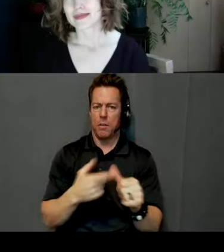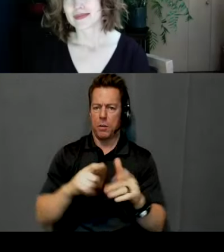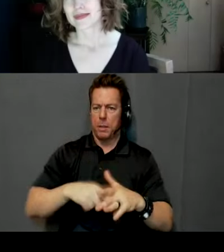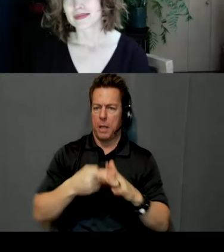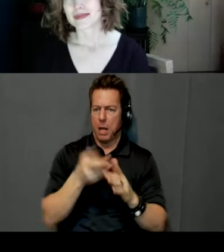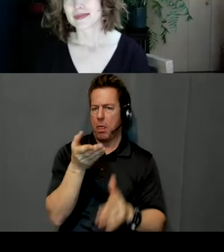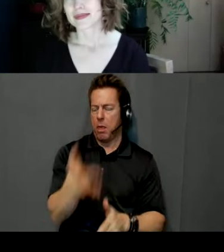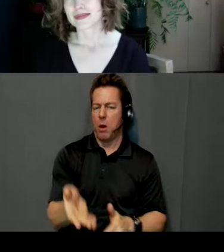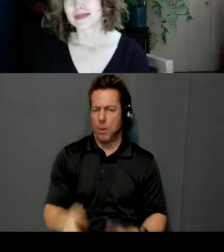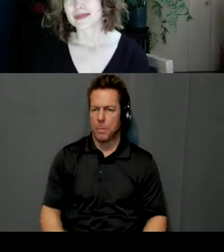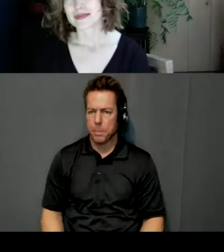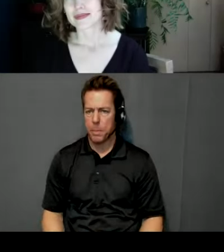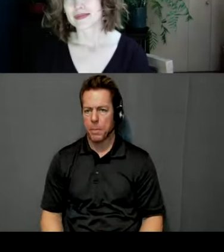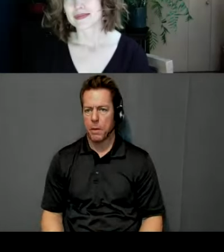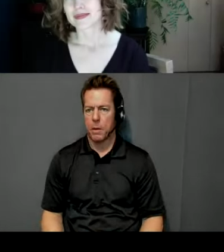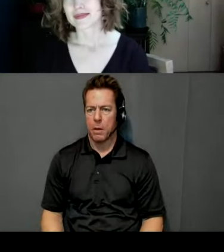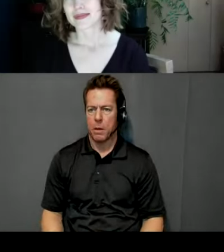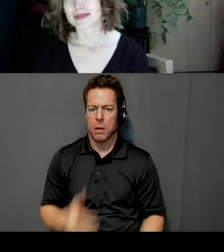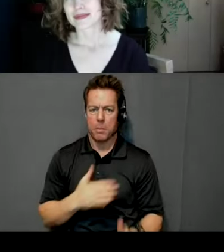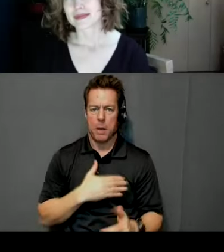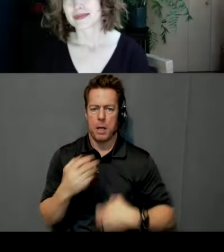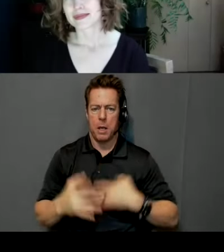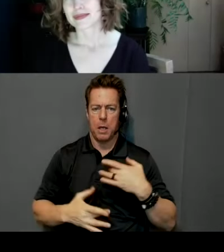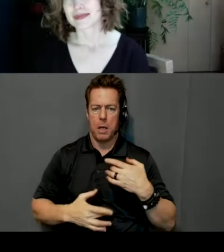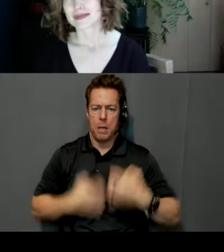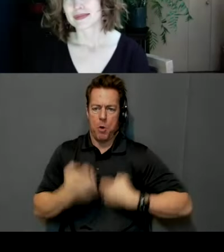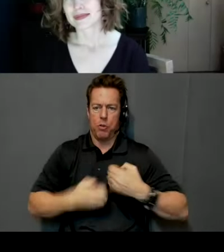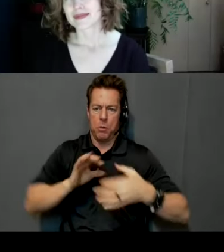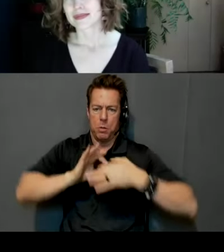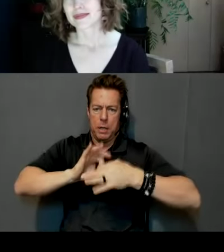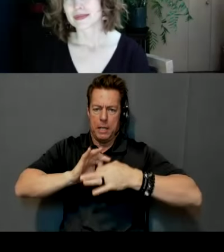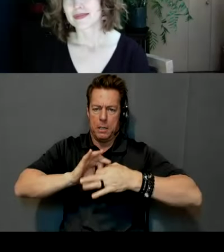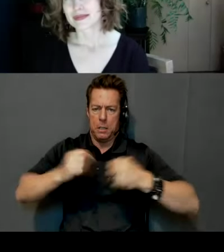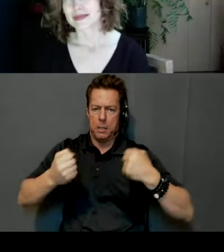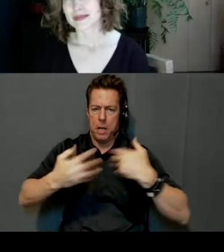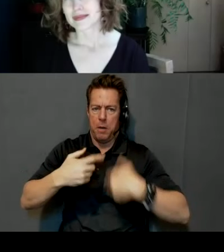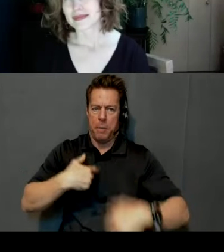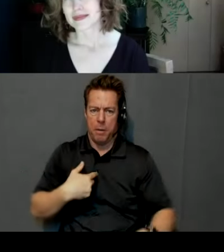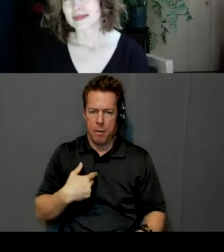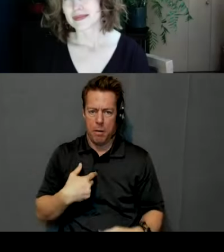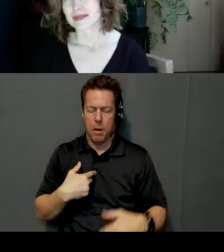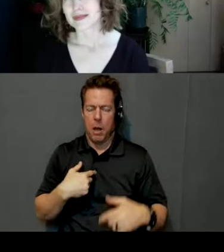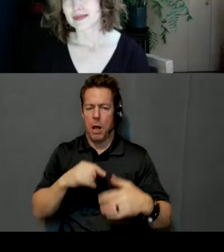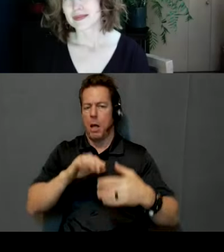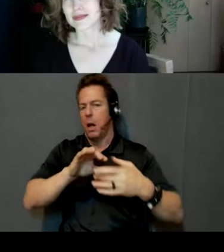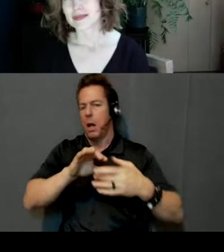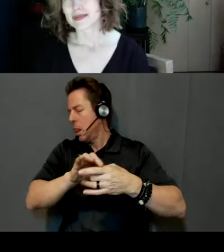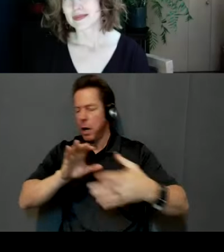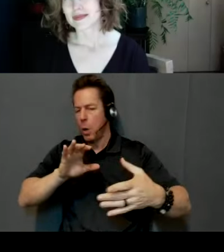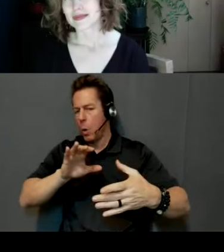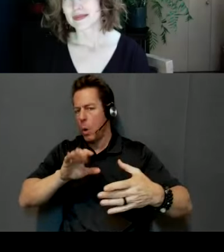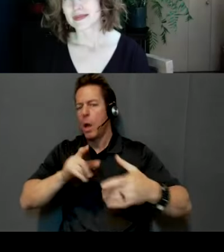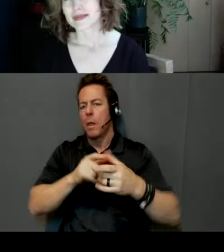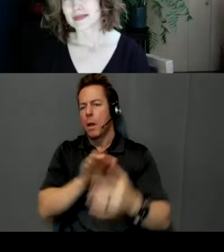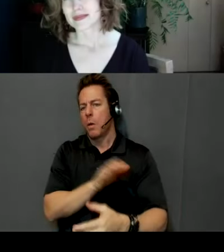And I think, my emotional connection to it kind of scared me and I let it go. And then I went to the